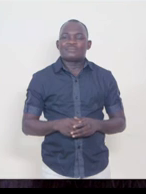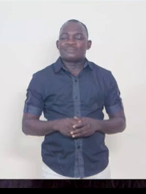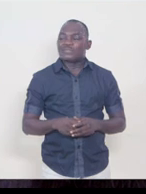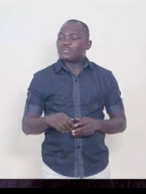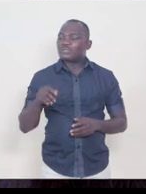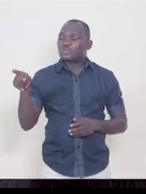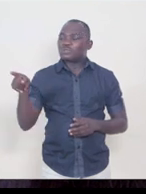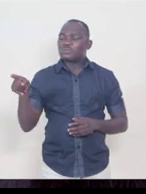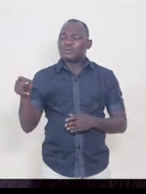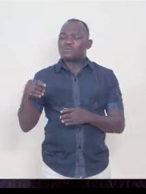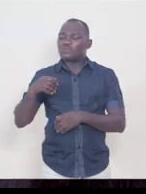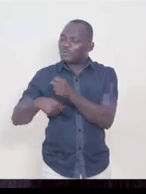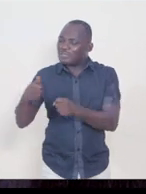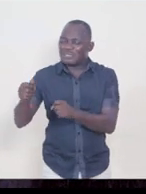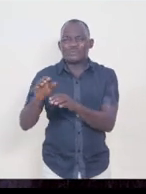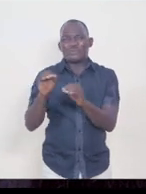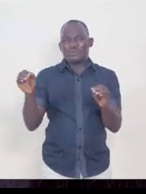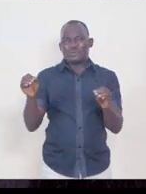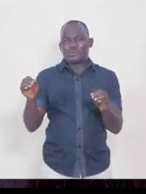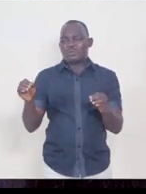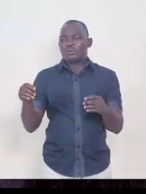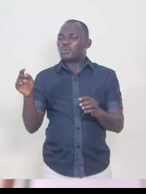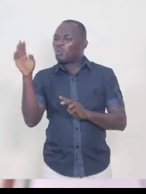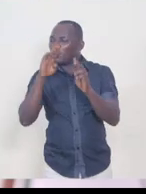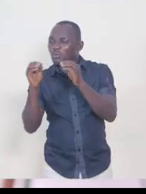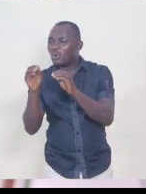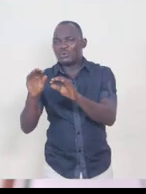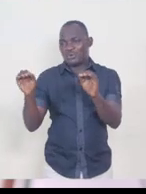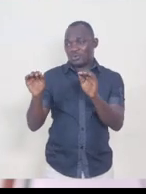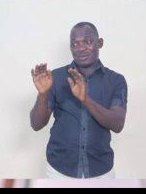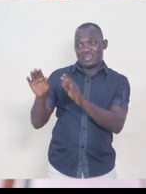Don't feel so bad, okay? Welcome to the career world.